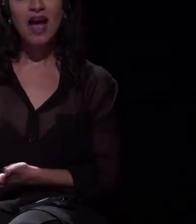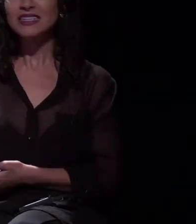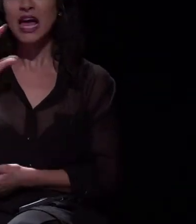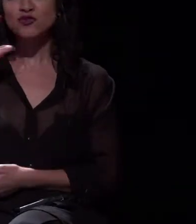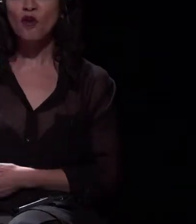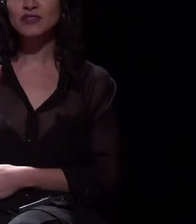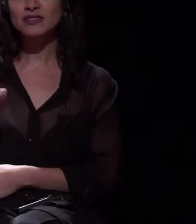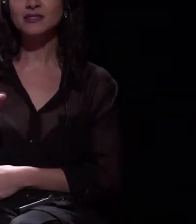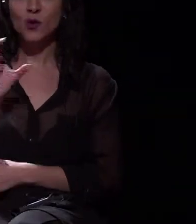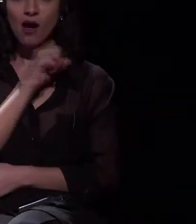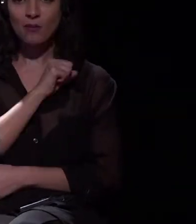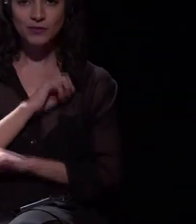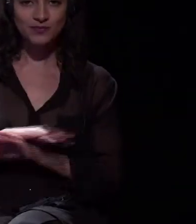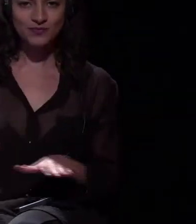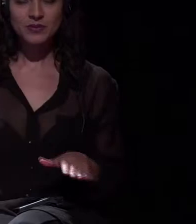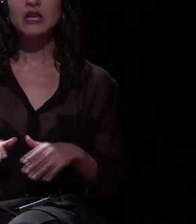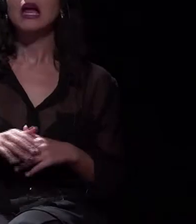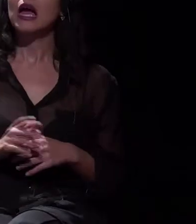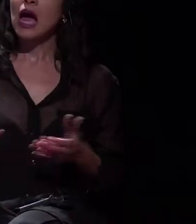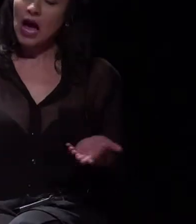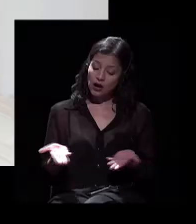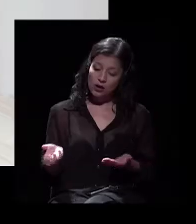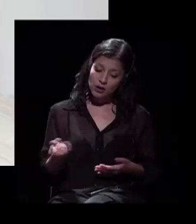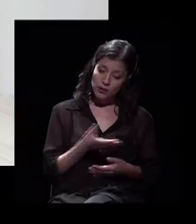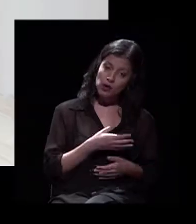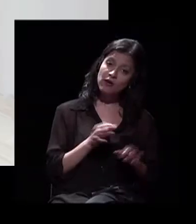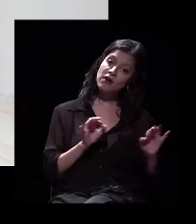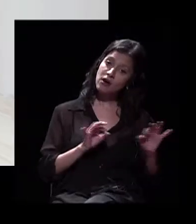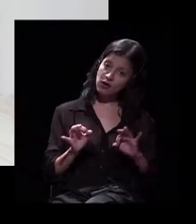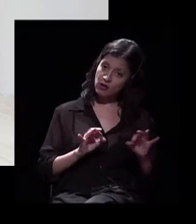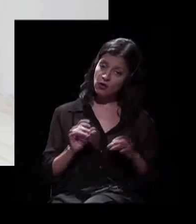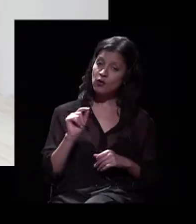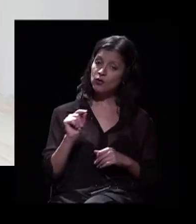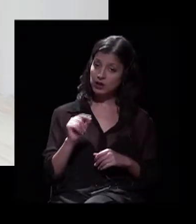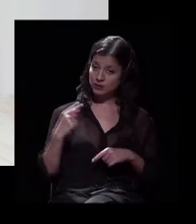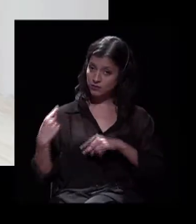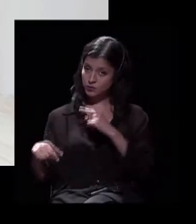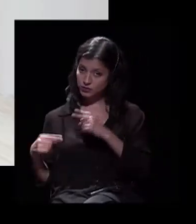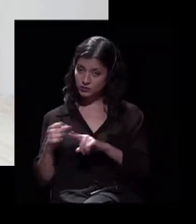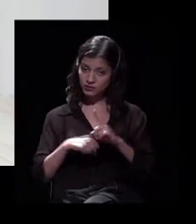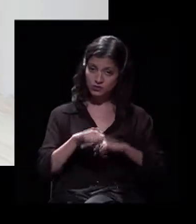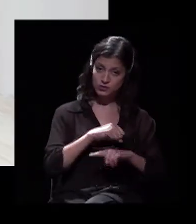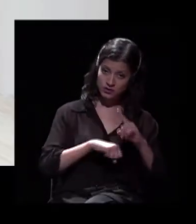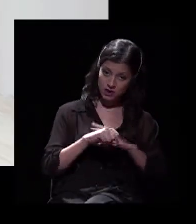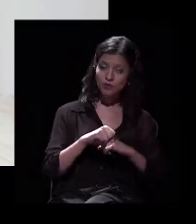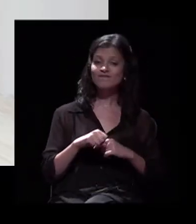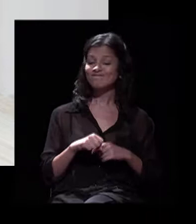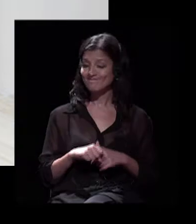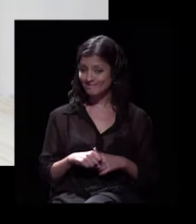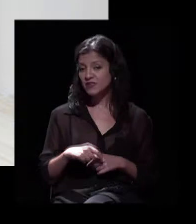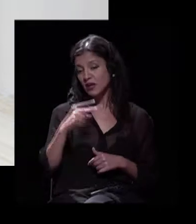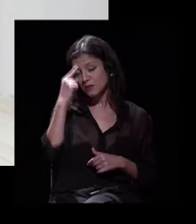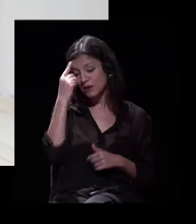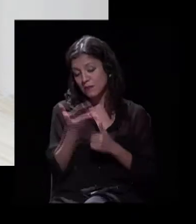possibility of a new social, economic, and political order embodied in the rhetoric of desarrollismo, mostly crafted by a team of